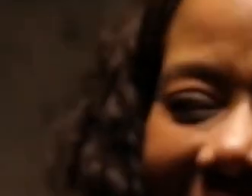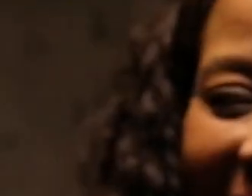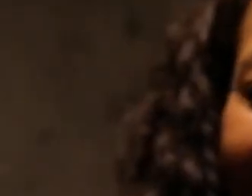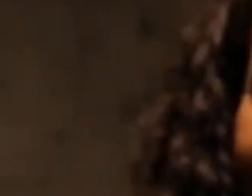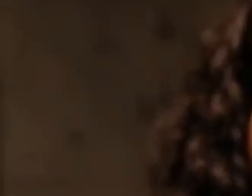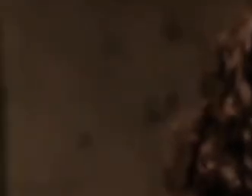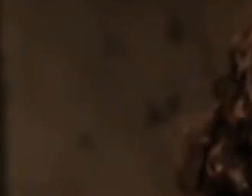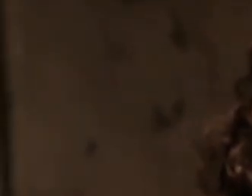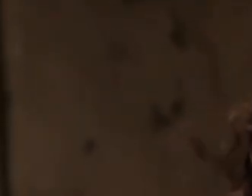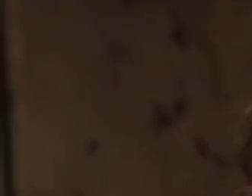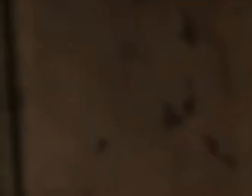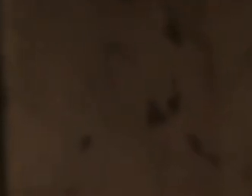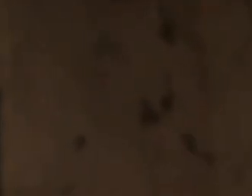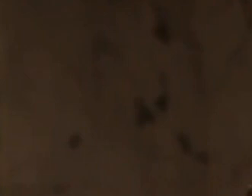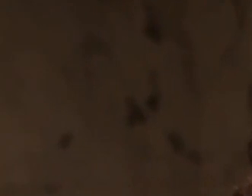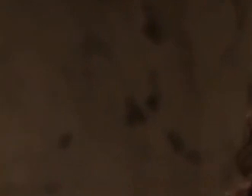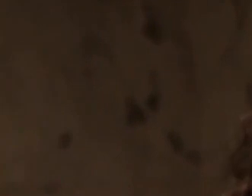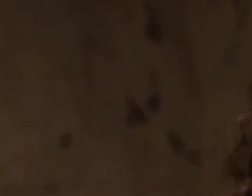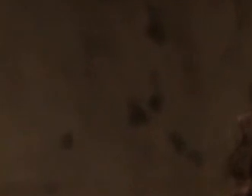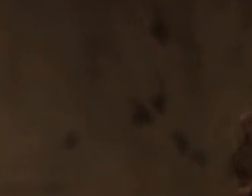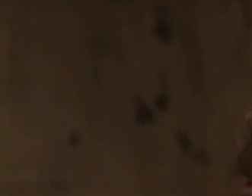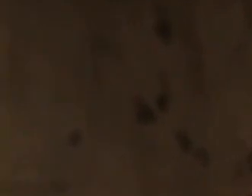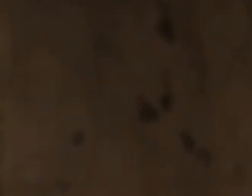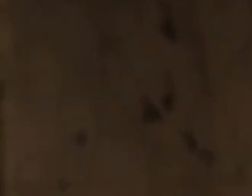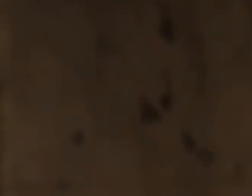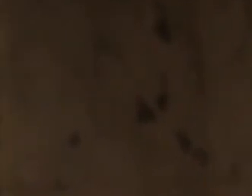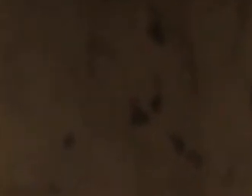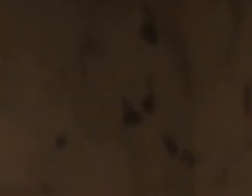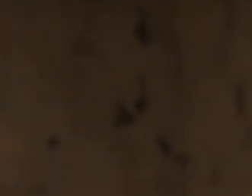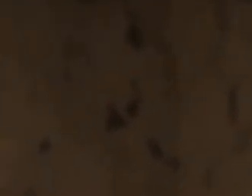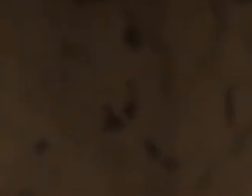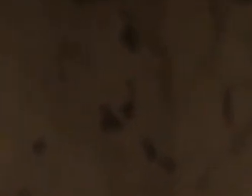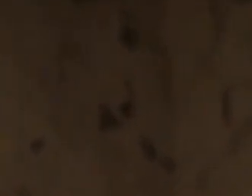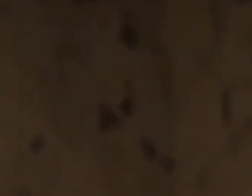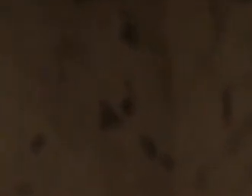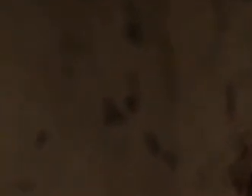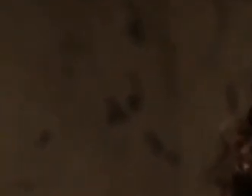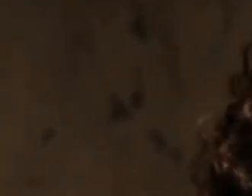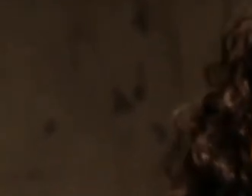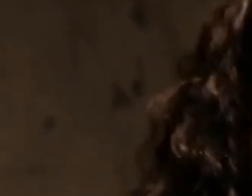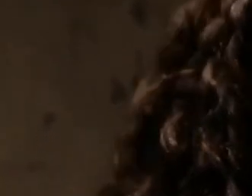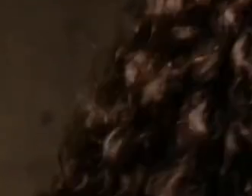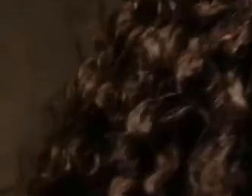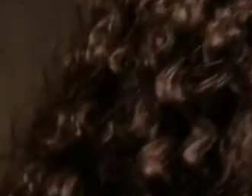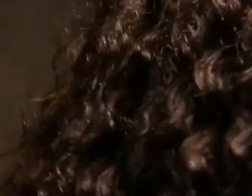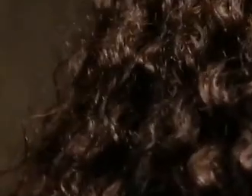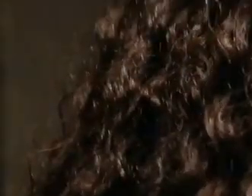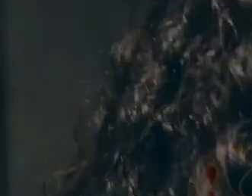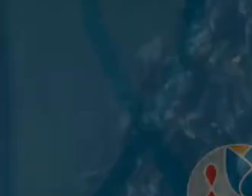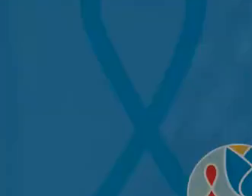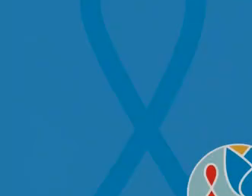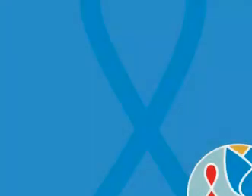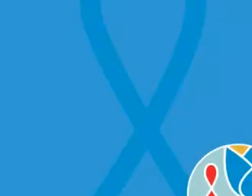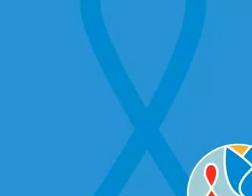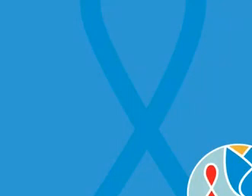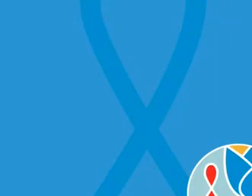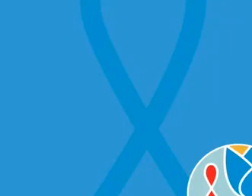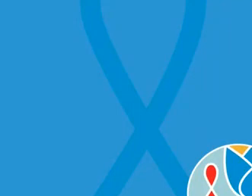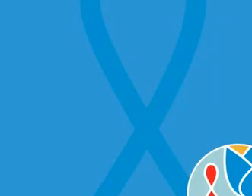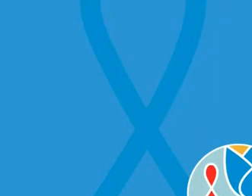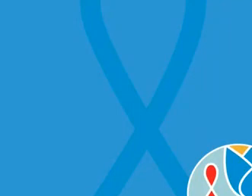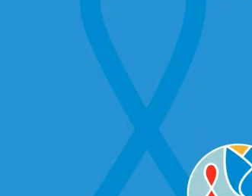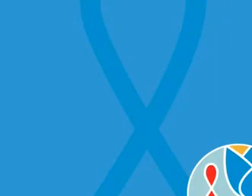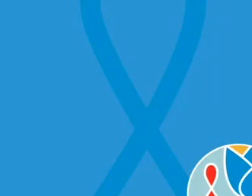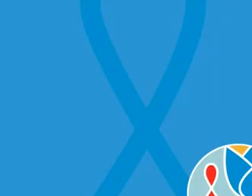Were you precious? Prudence. Prudence. Okay, your friend was Kanye. Yeah. Was by my shop. One of my